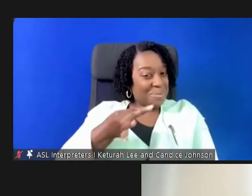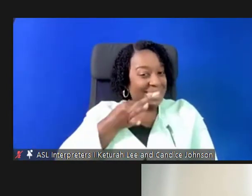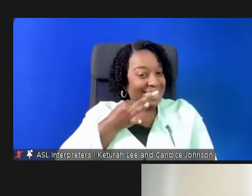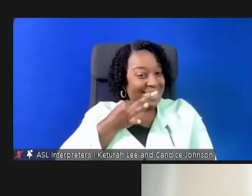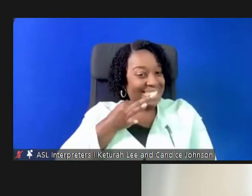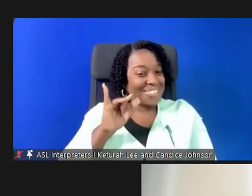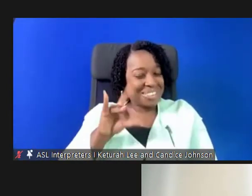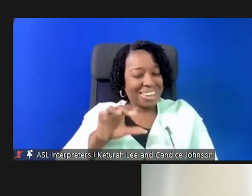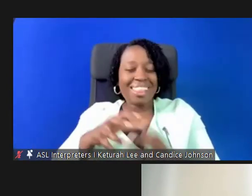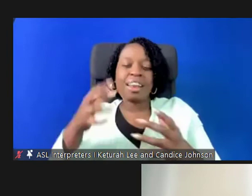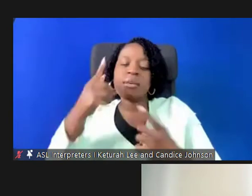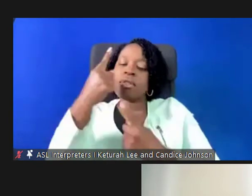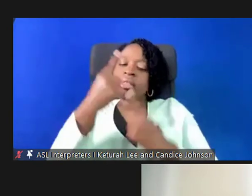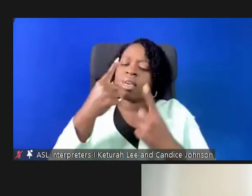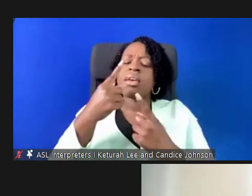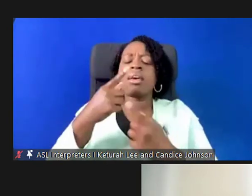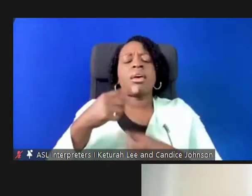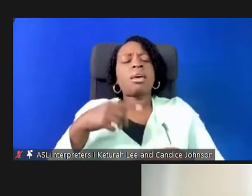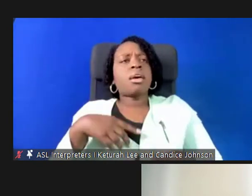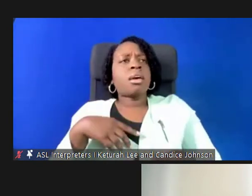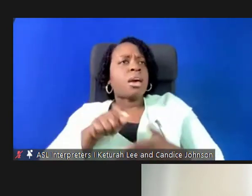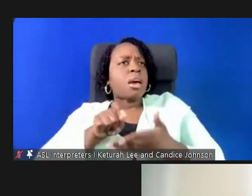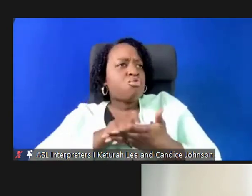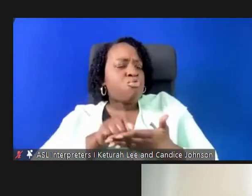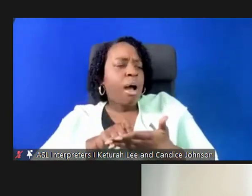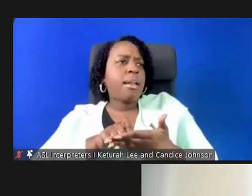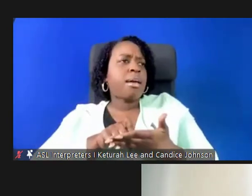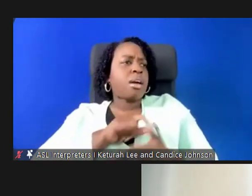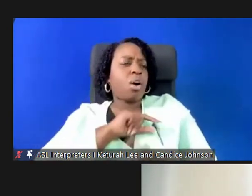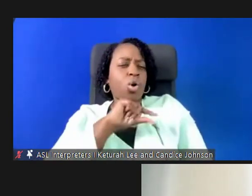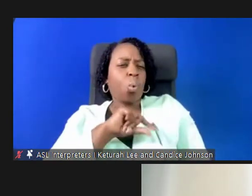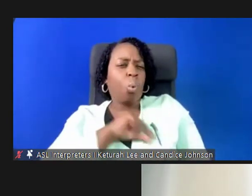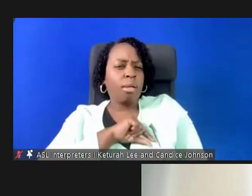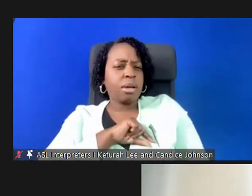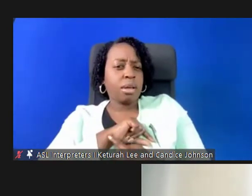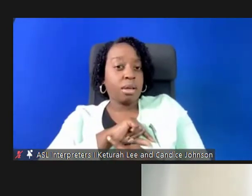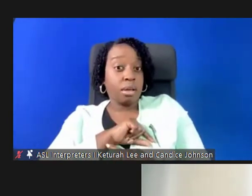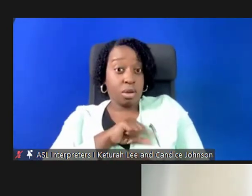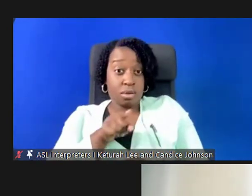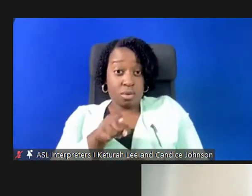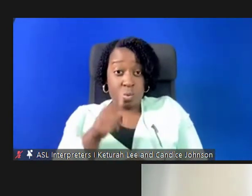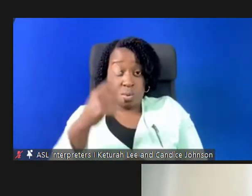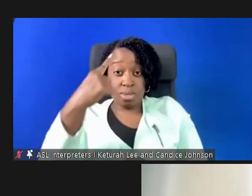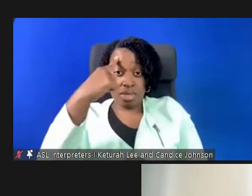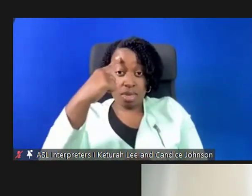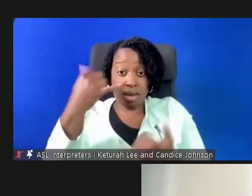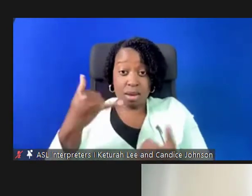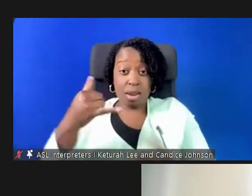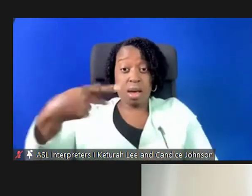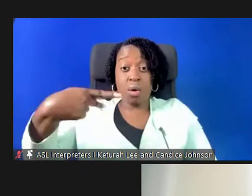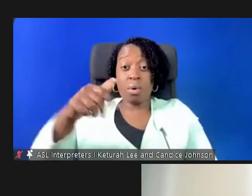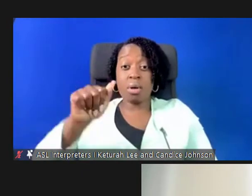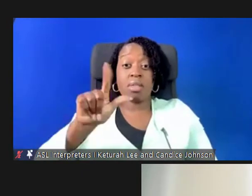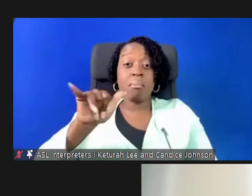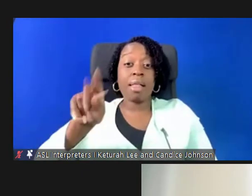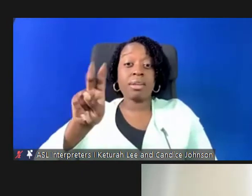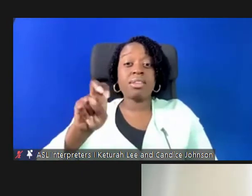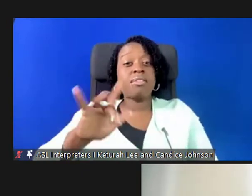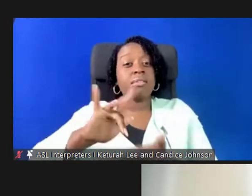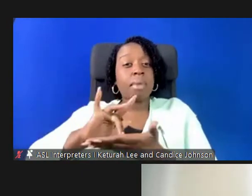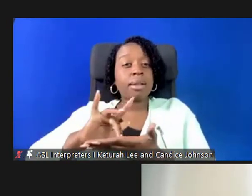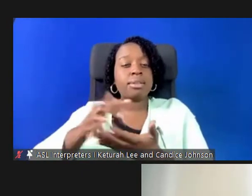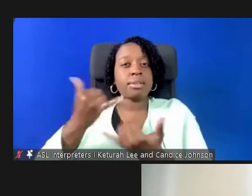about quality. So can you think of, is this an opportunity for us in the field of palliative medicine to look